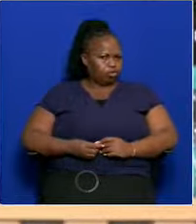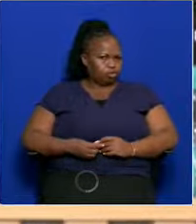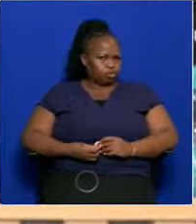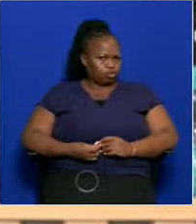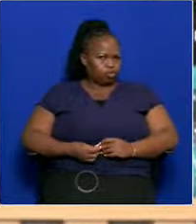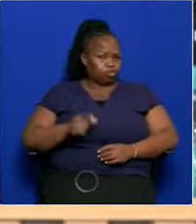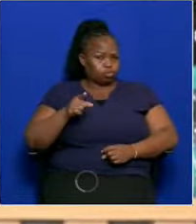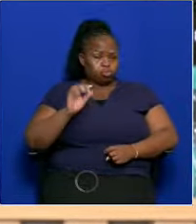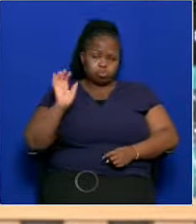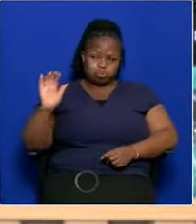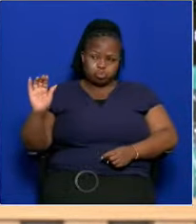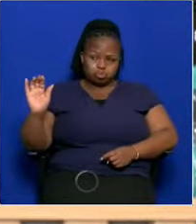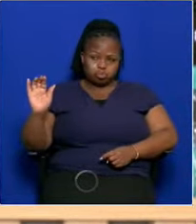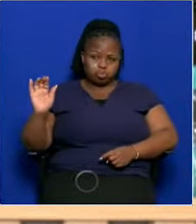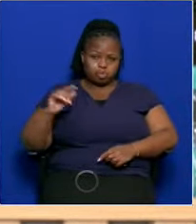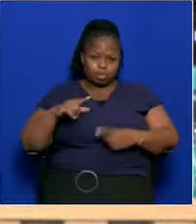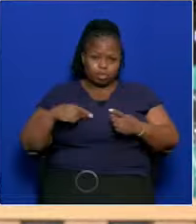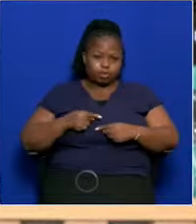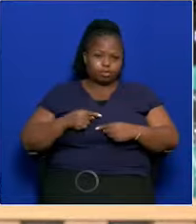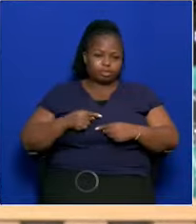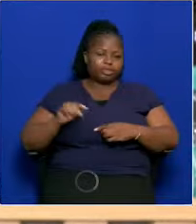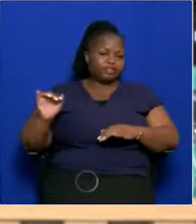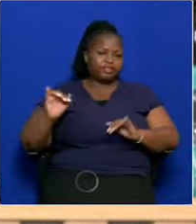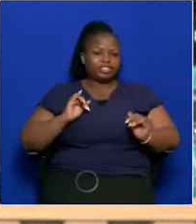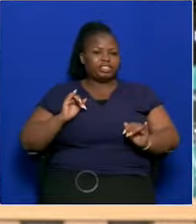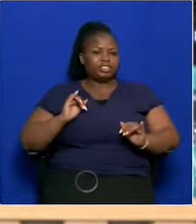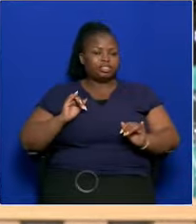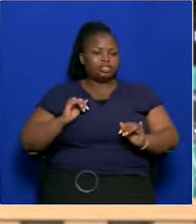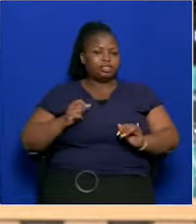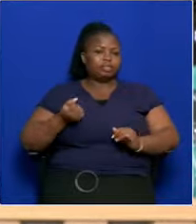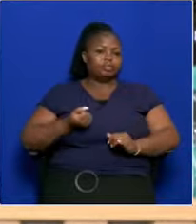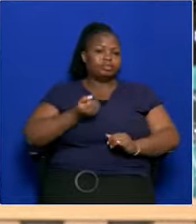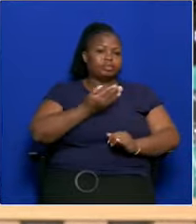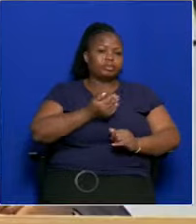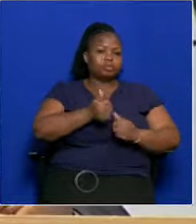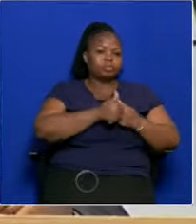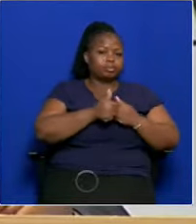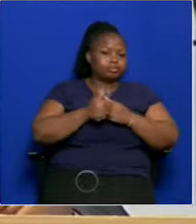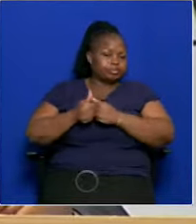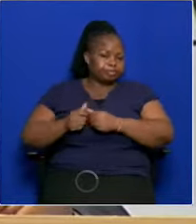invitation that he must forward to stakeholders.